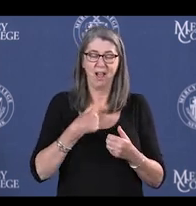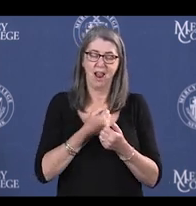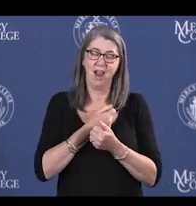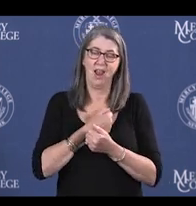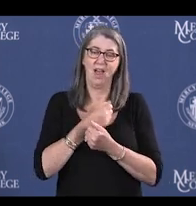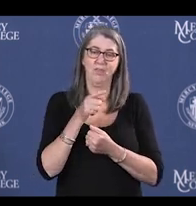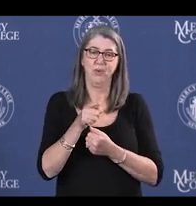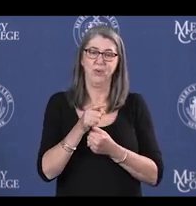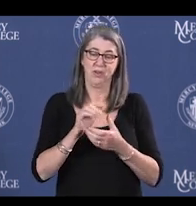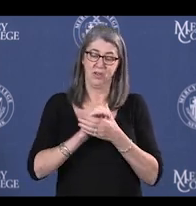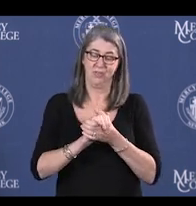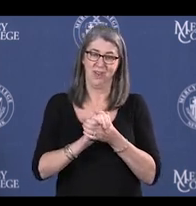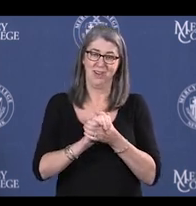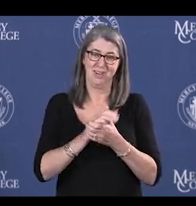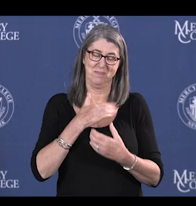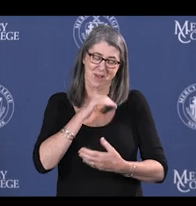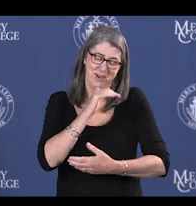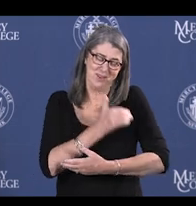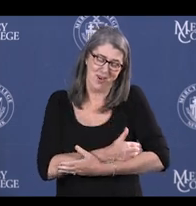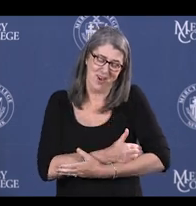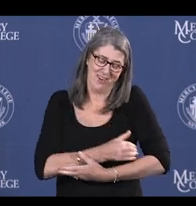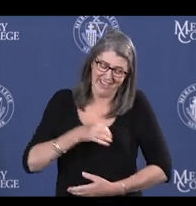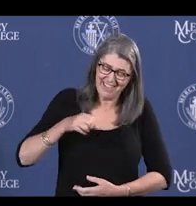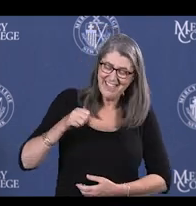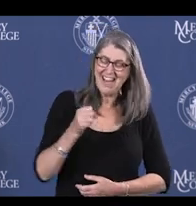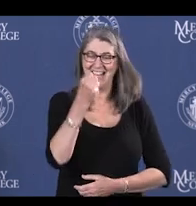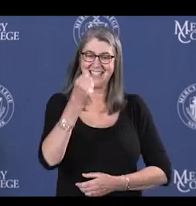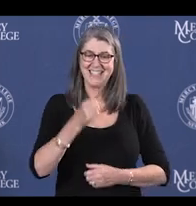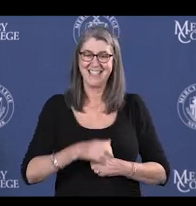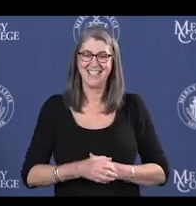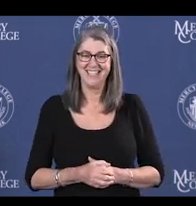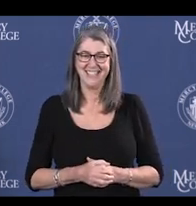and congratulations, my daughter. Yes.